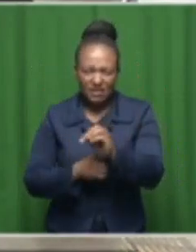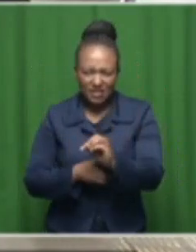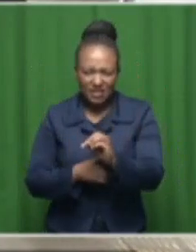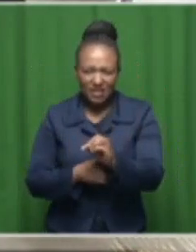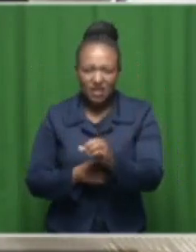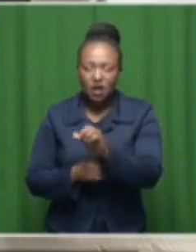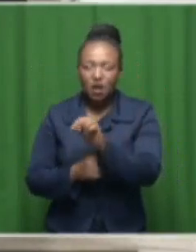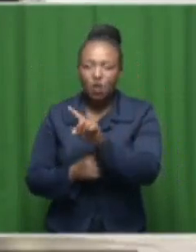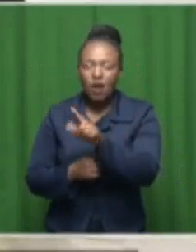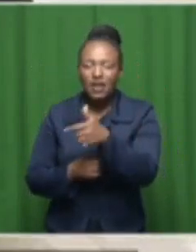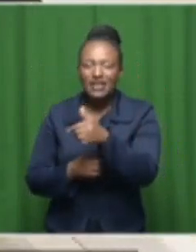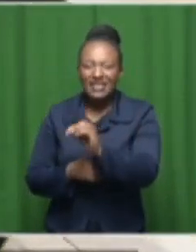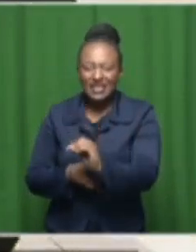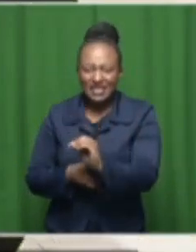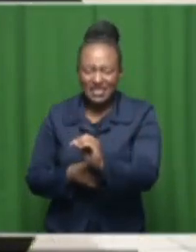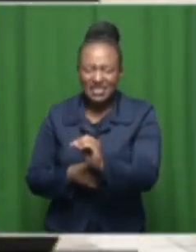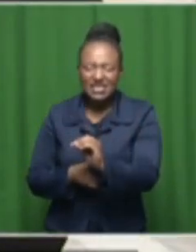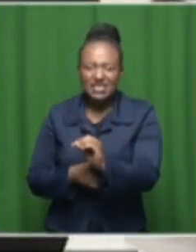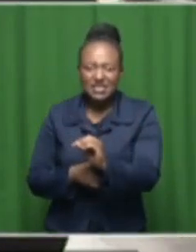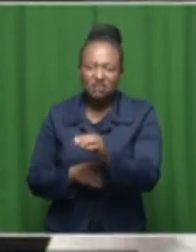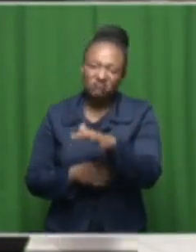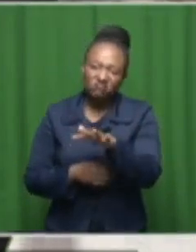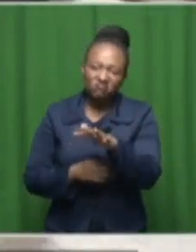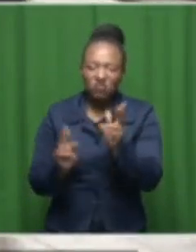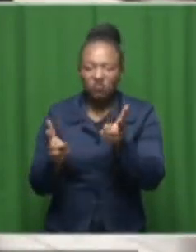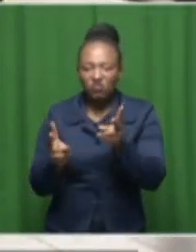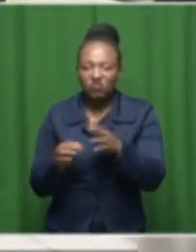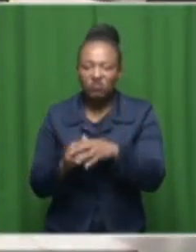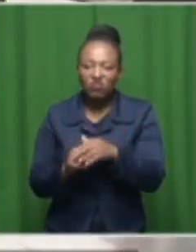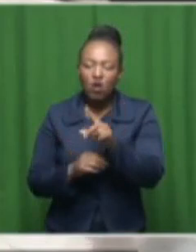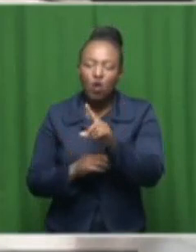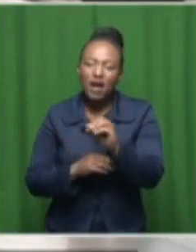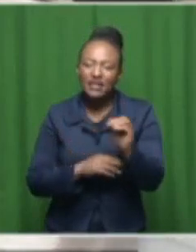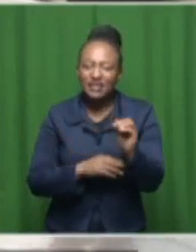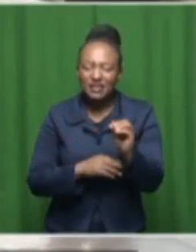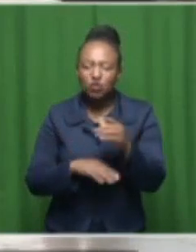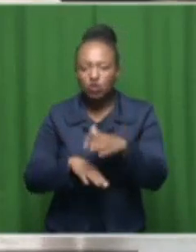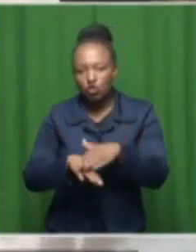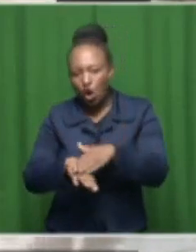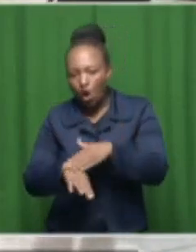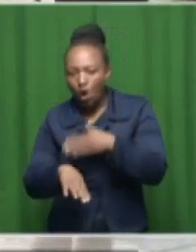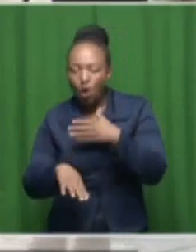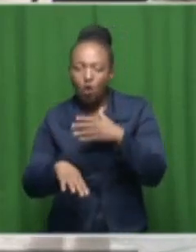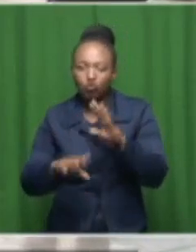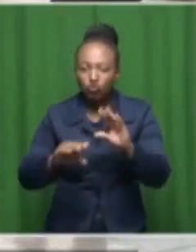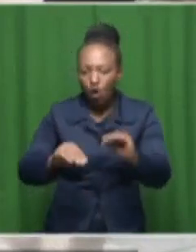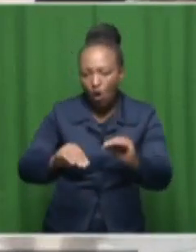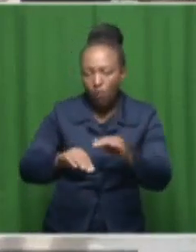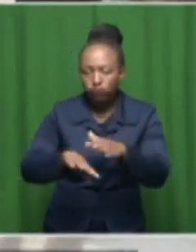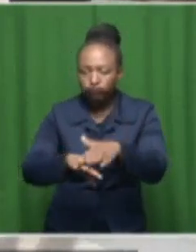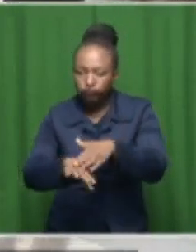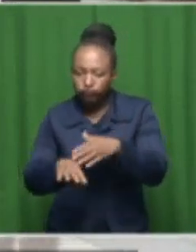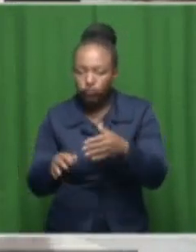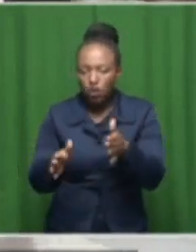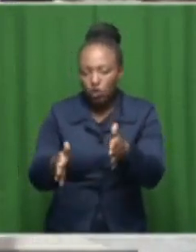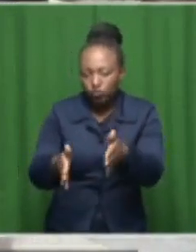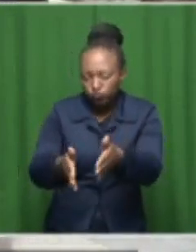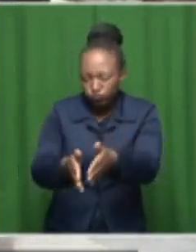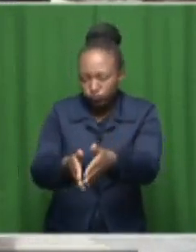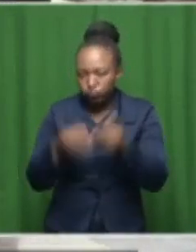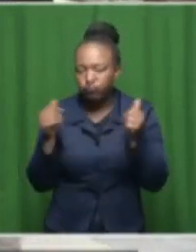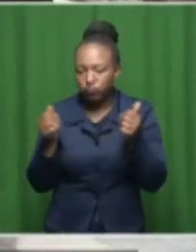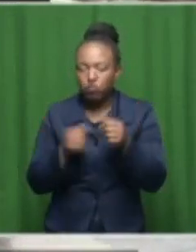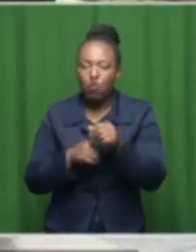is 160. Average speed, sort of point to point, is 100 because we have to slow down and stop at the stations, of course. But point